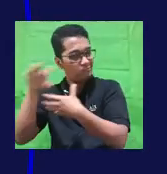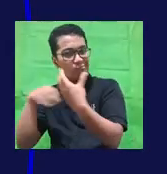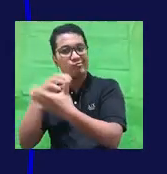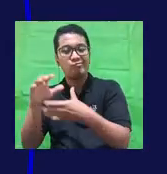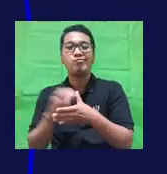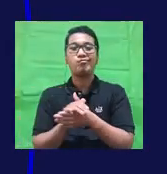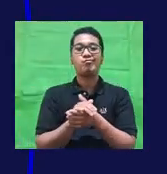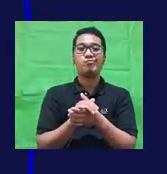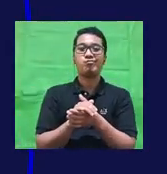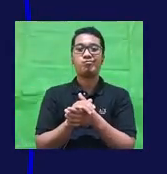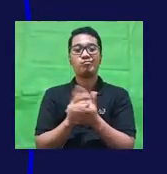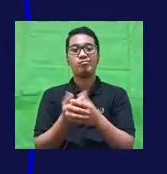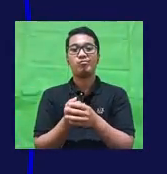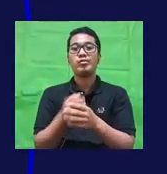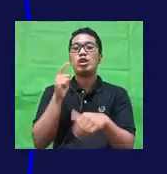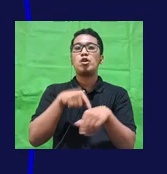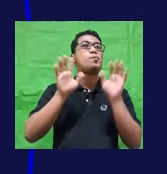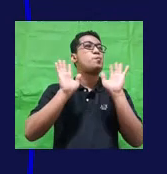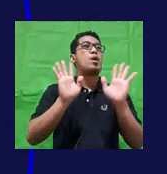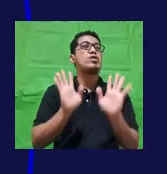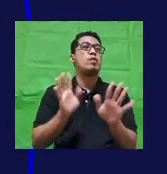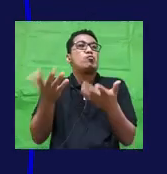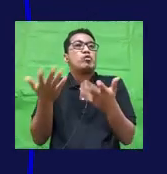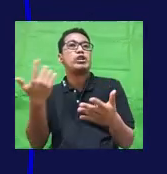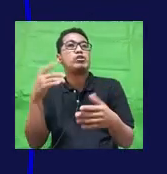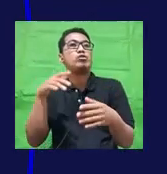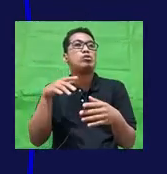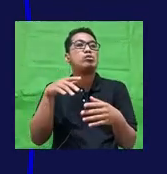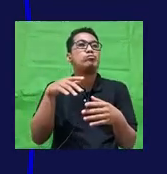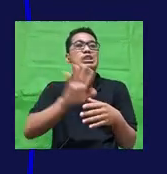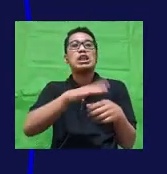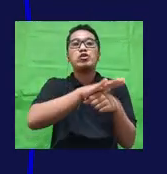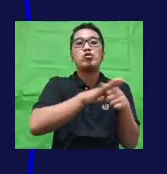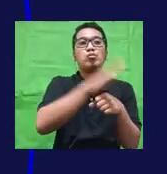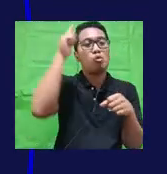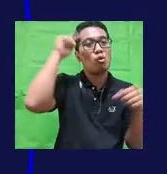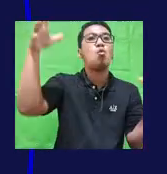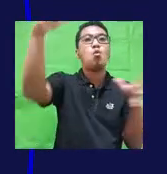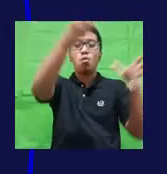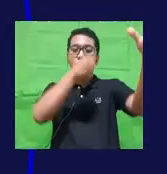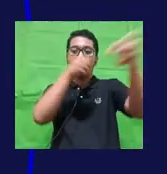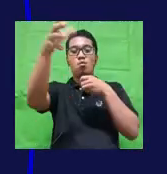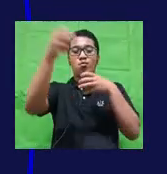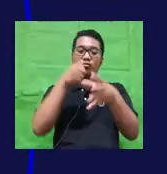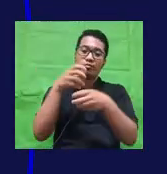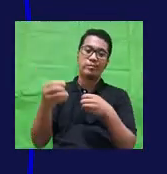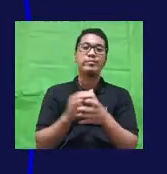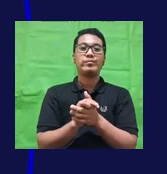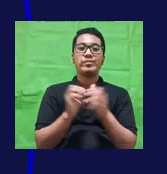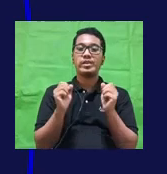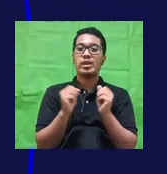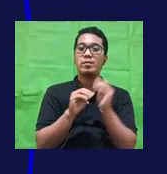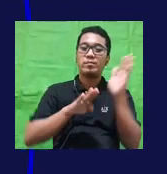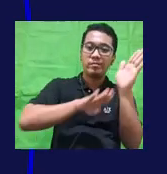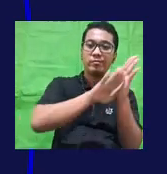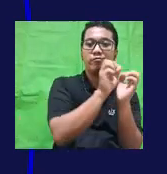never enough to find a connection. So I started to develop a strategy or a way to